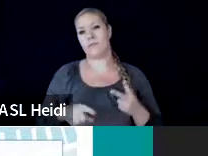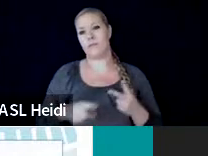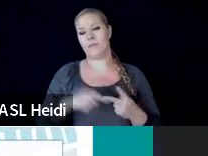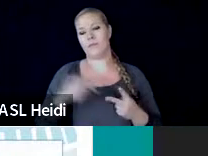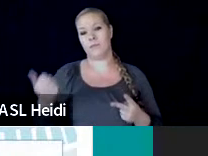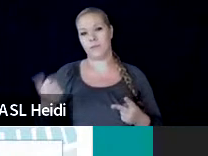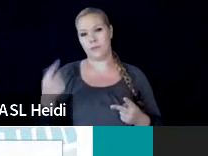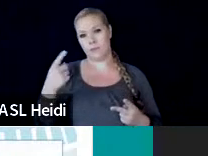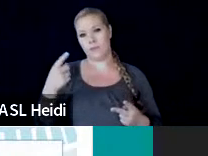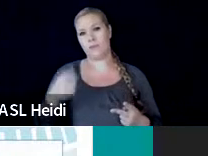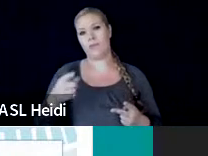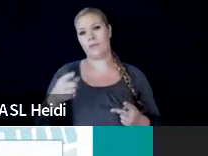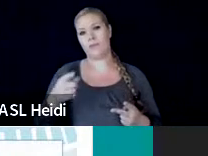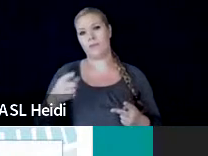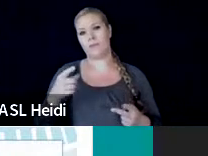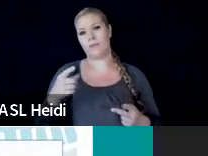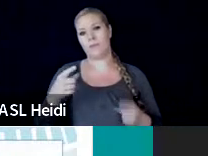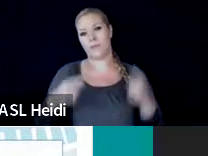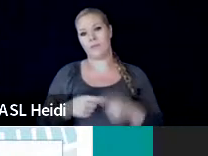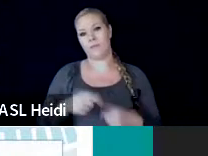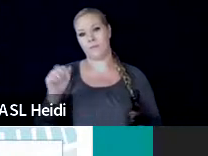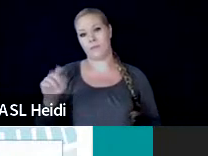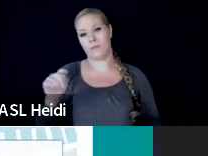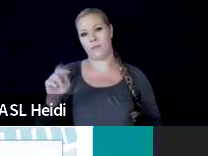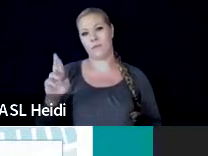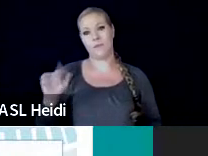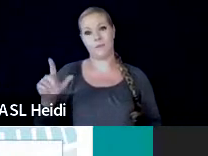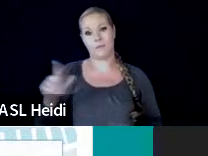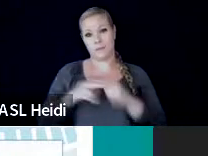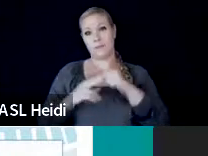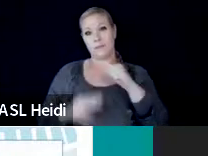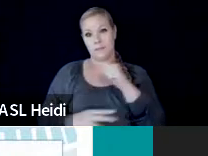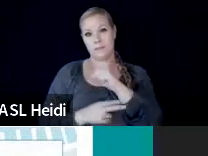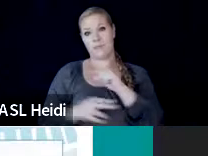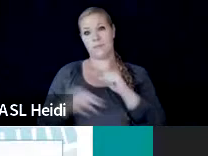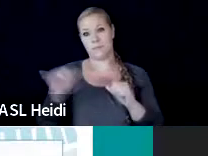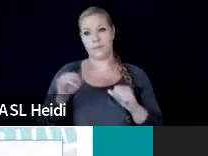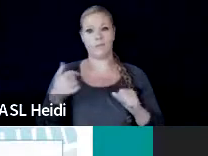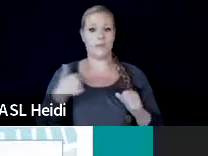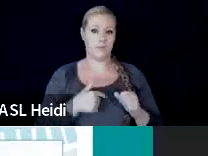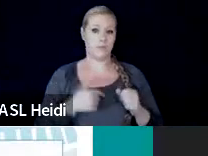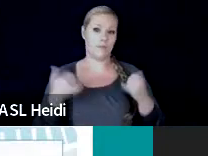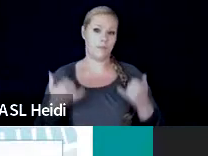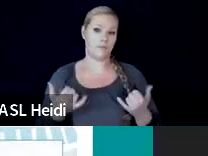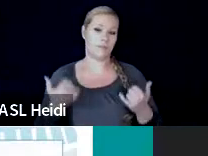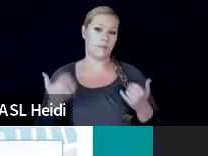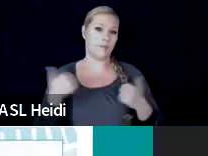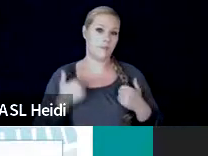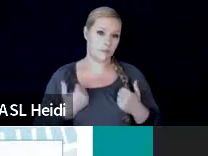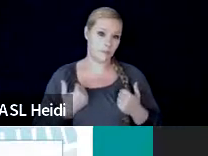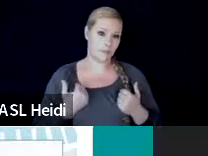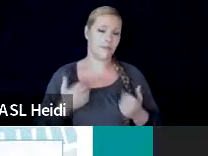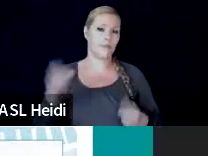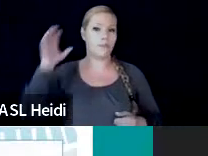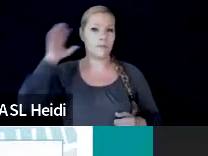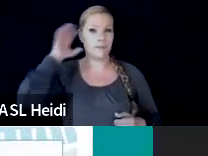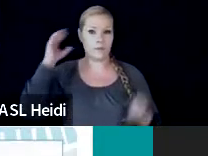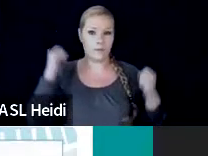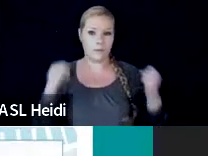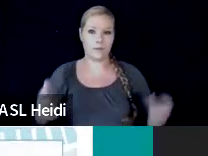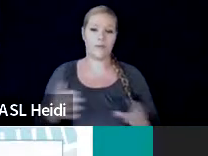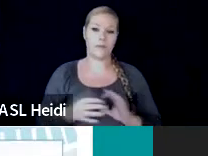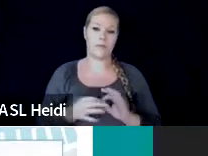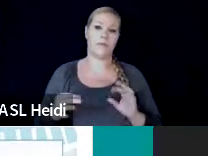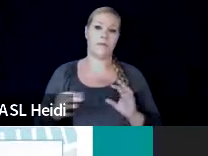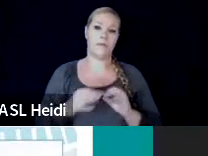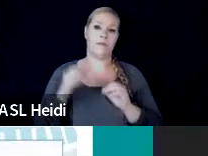at this intersection with the arterial bridge. We have heard many comments about